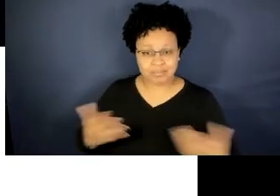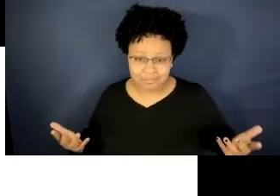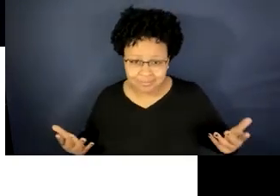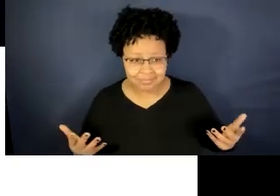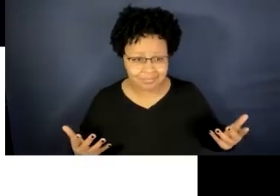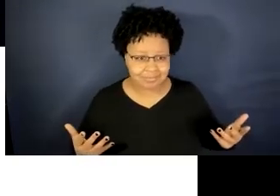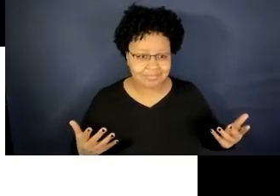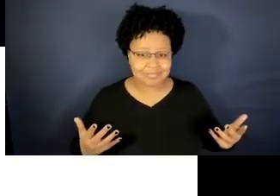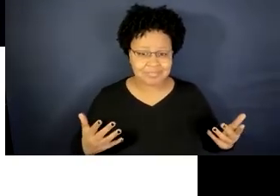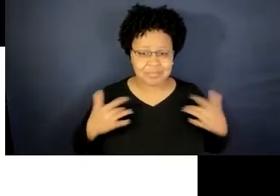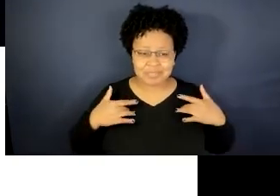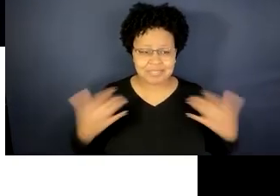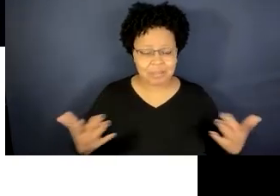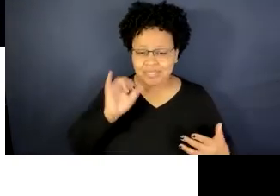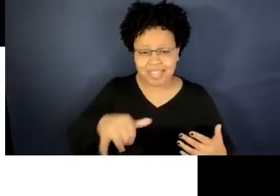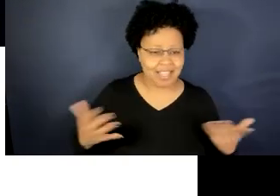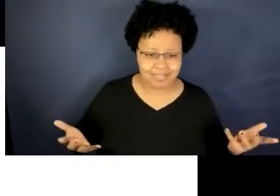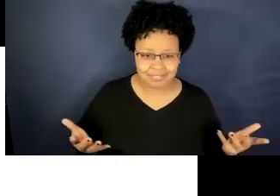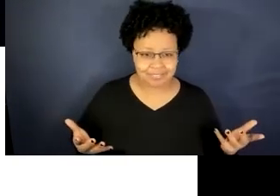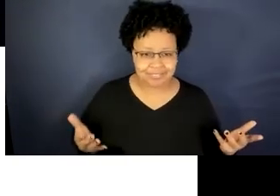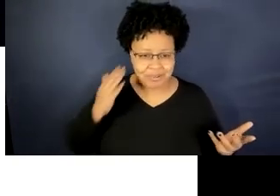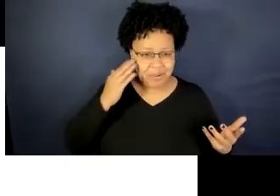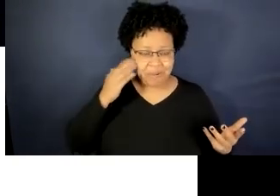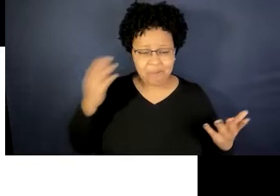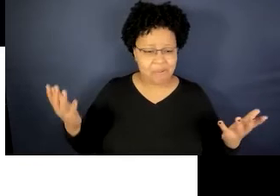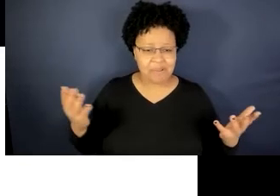helps. This makes a difference.